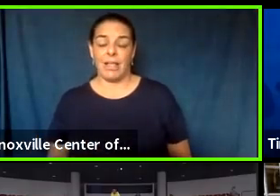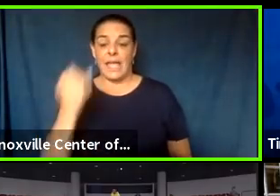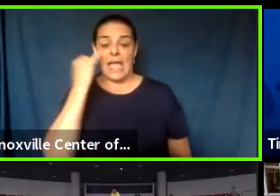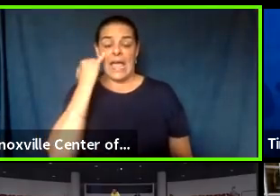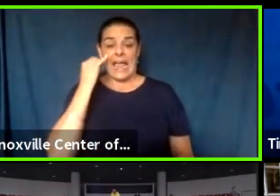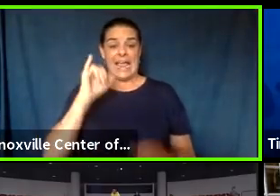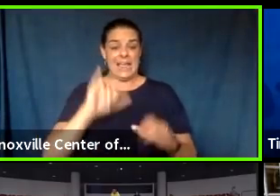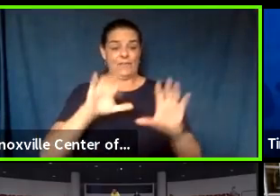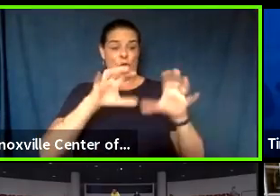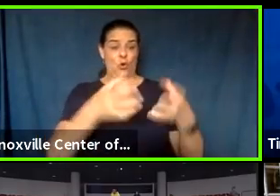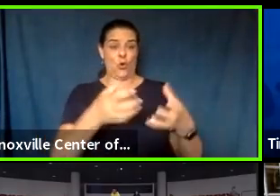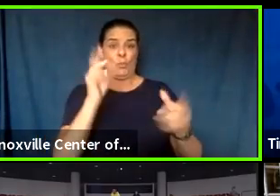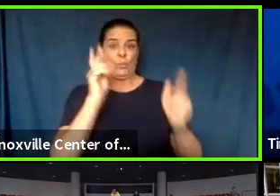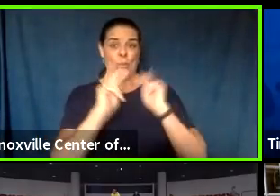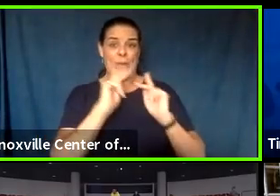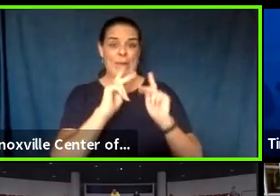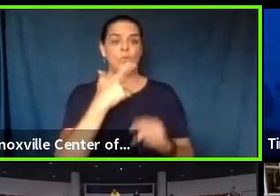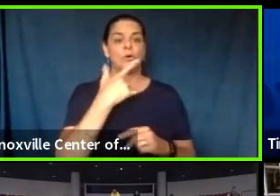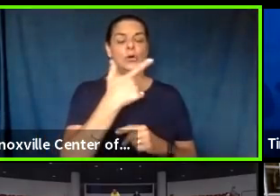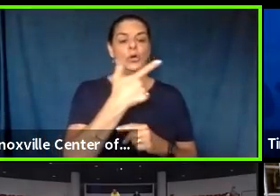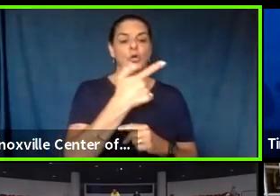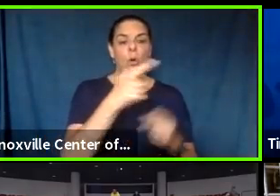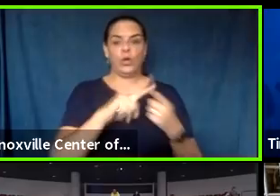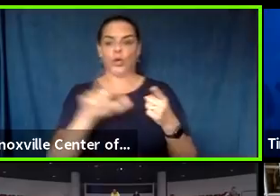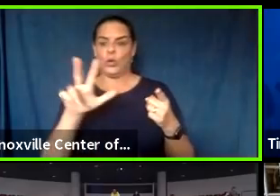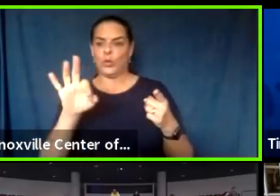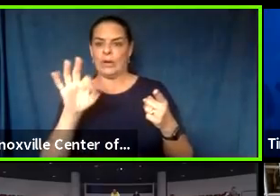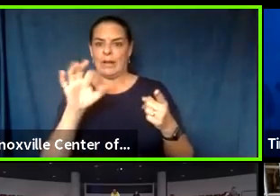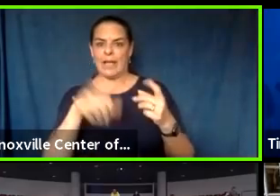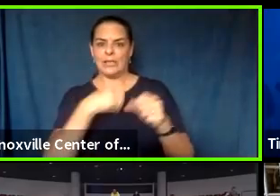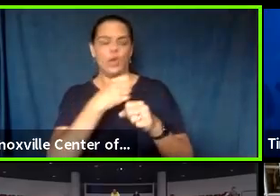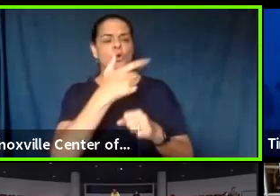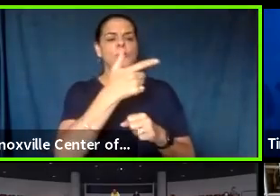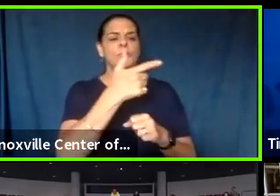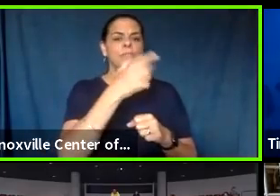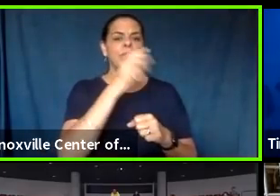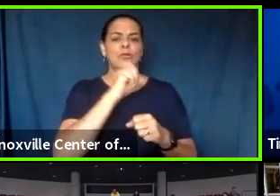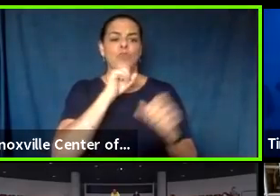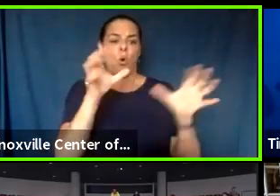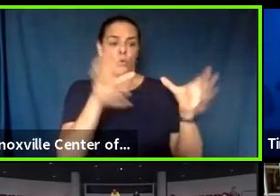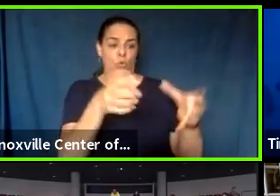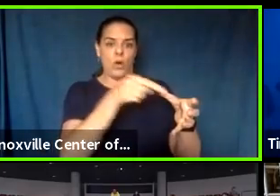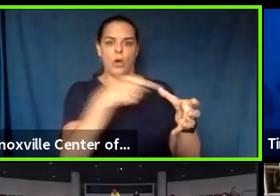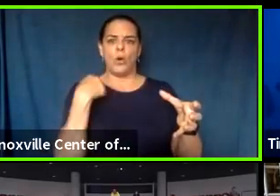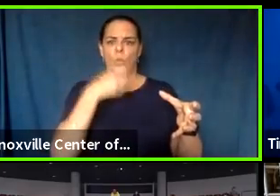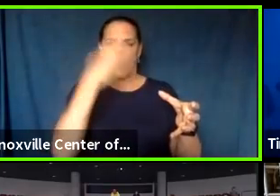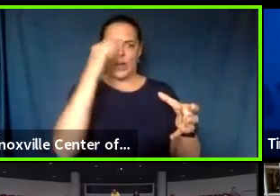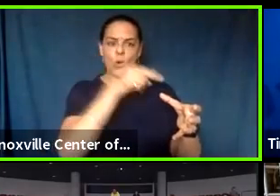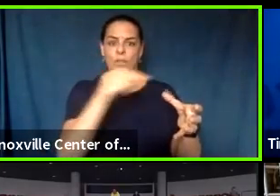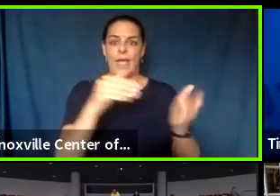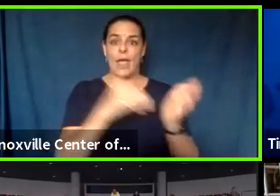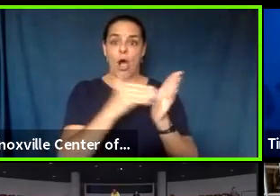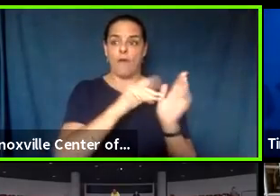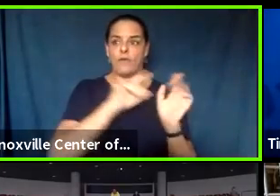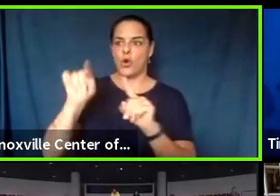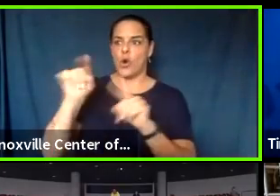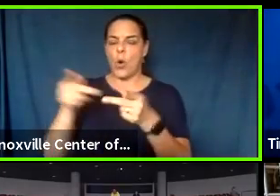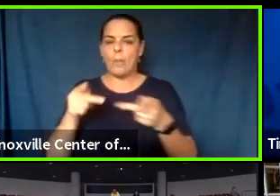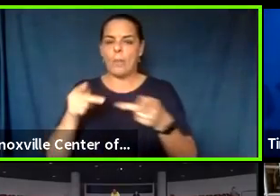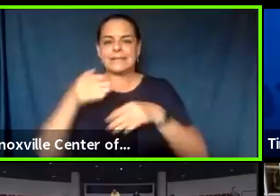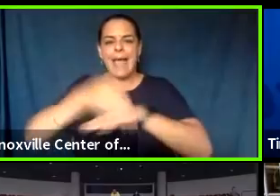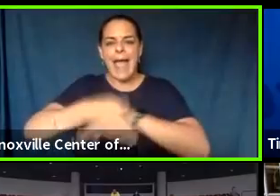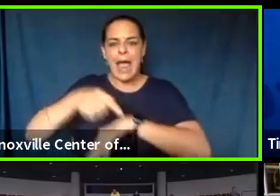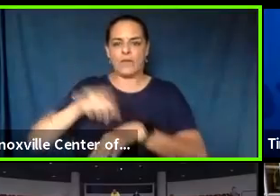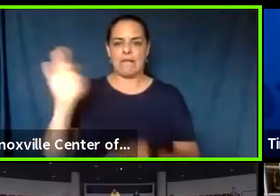to 30-year-olds, we also know that they frequent establishments after 9 p.m. Dr.